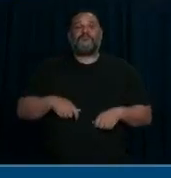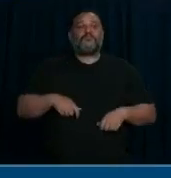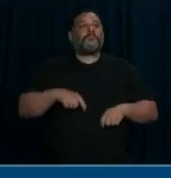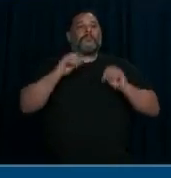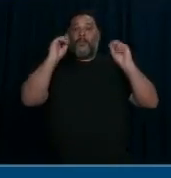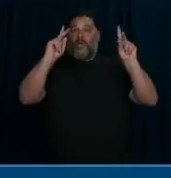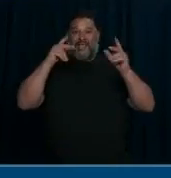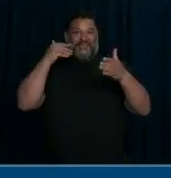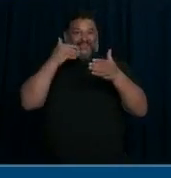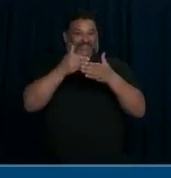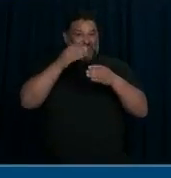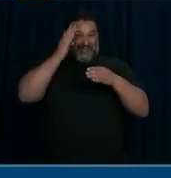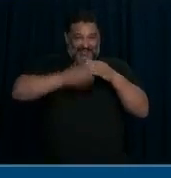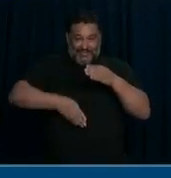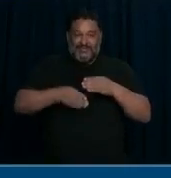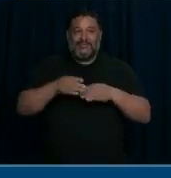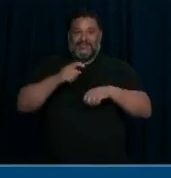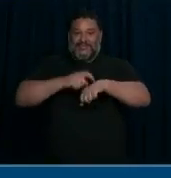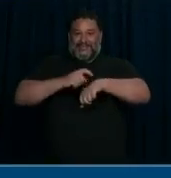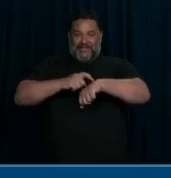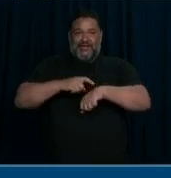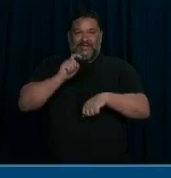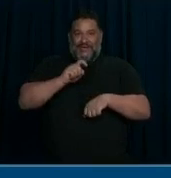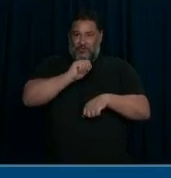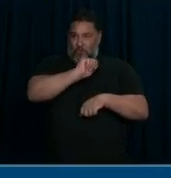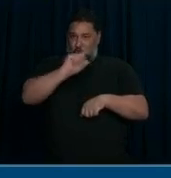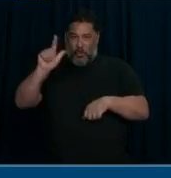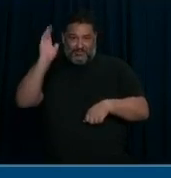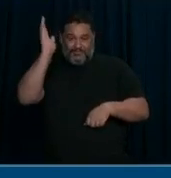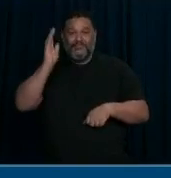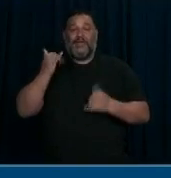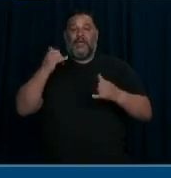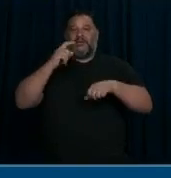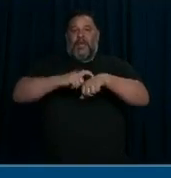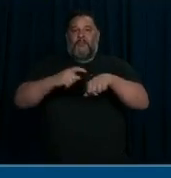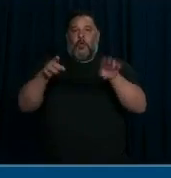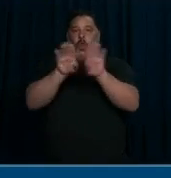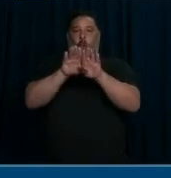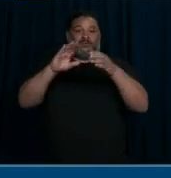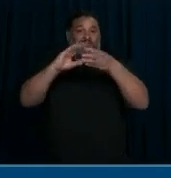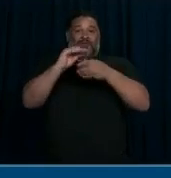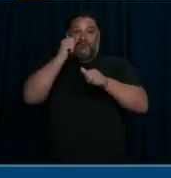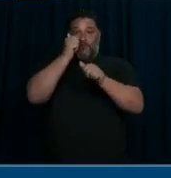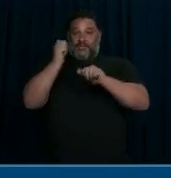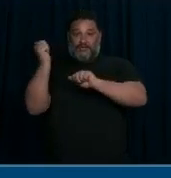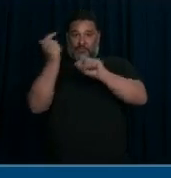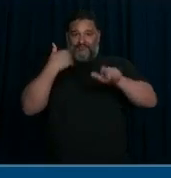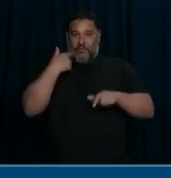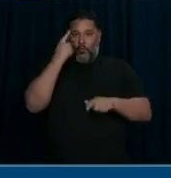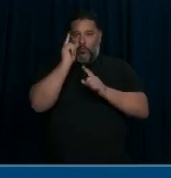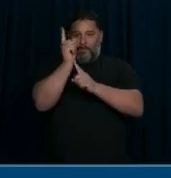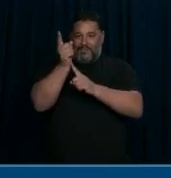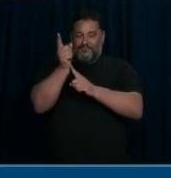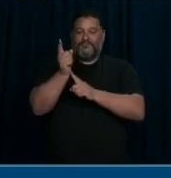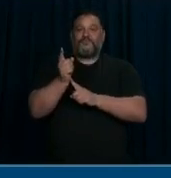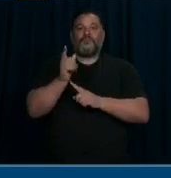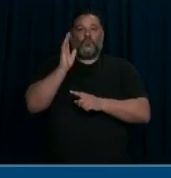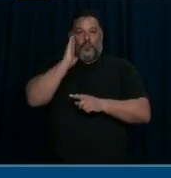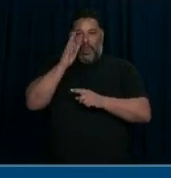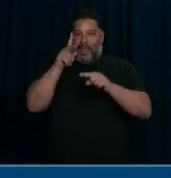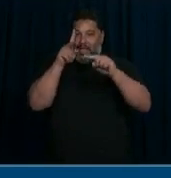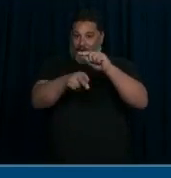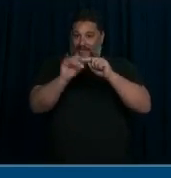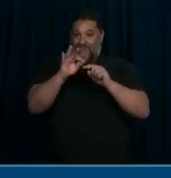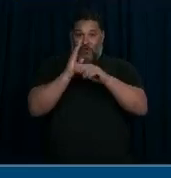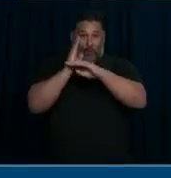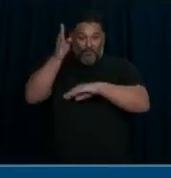So it is time, because we need to have everyone speak, it's time for closing statements. Each of you have 1 minute. And to keep us on time, we will politely cut you off if you